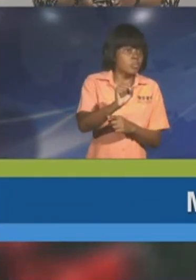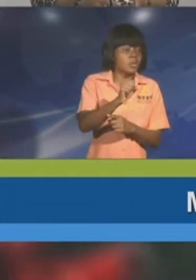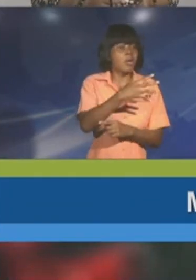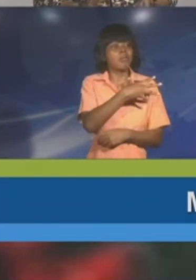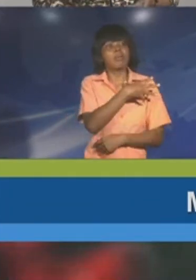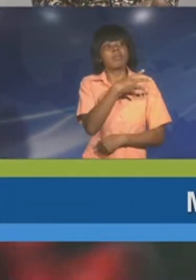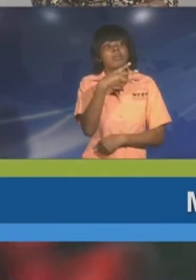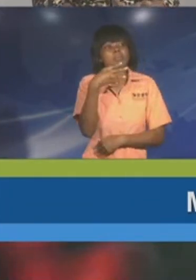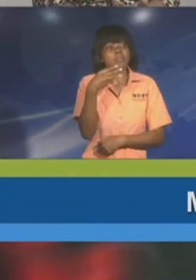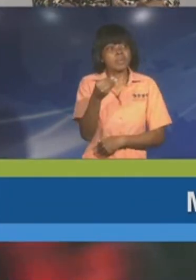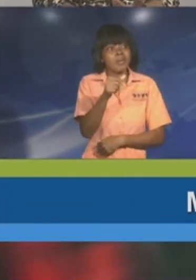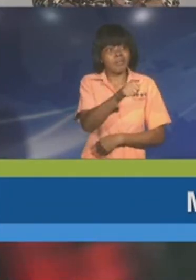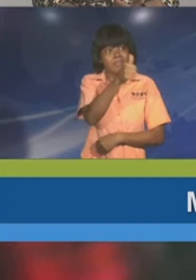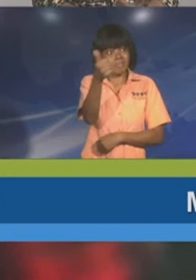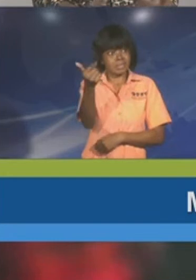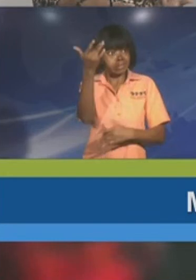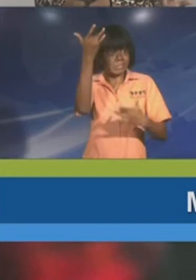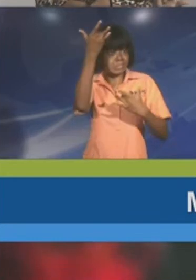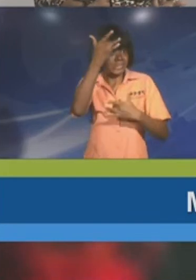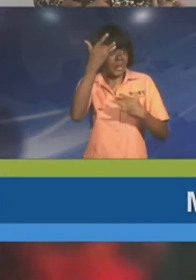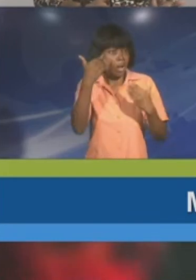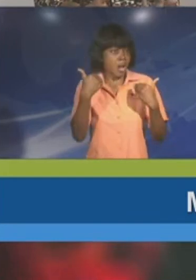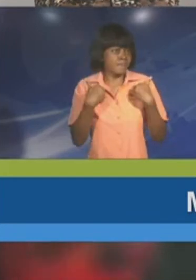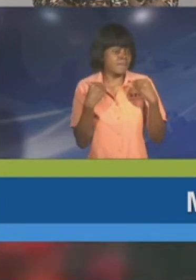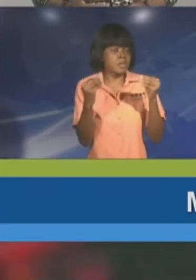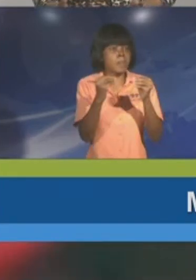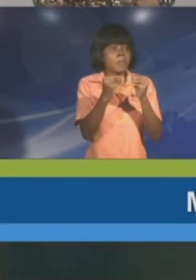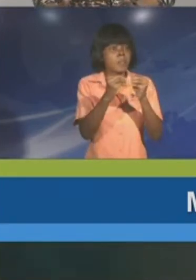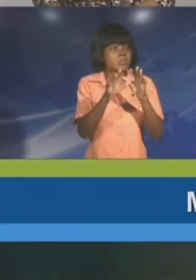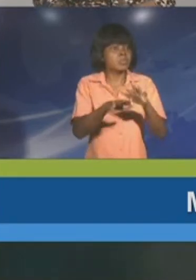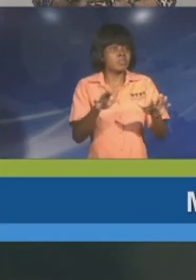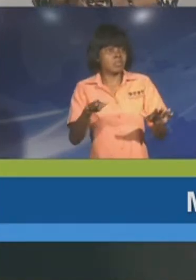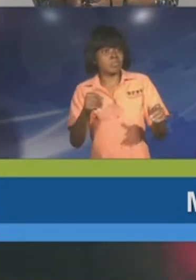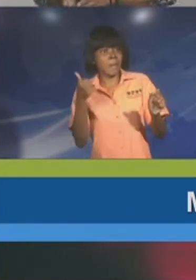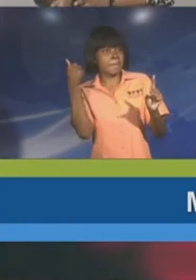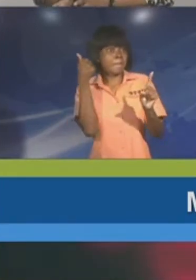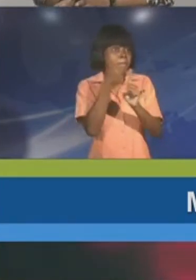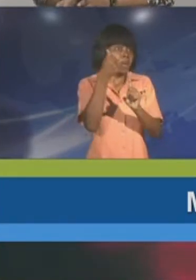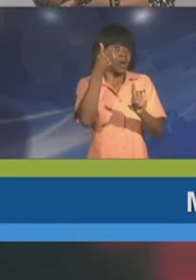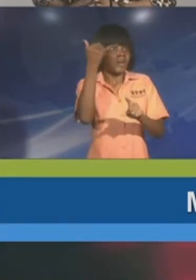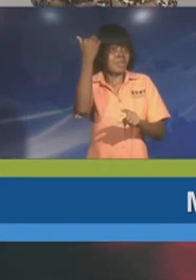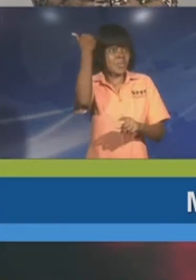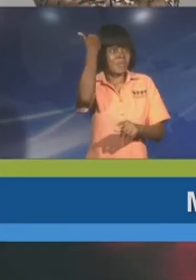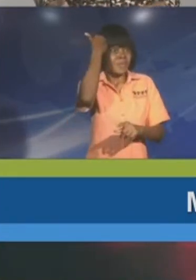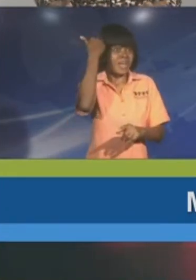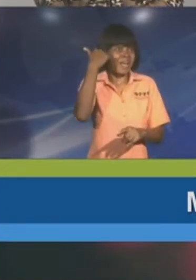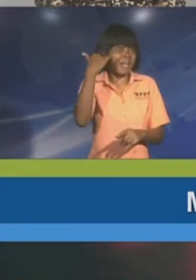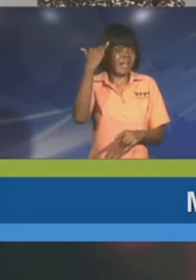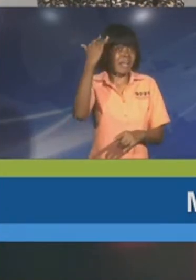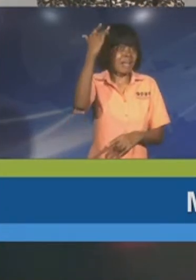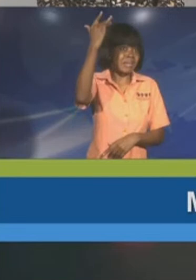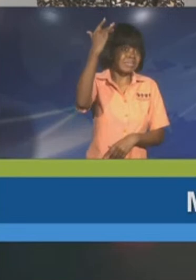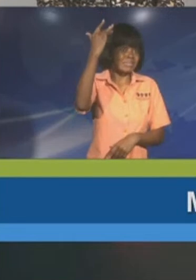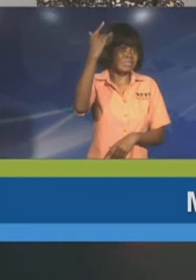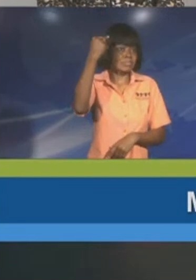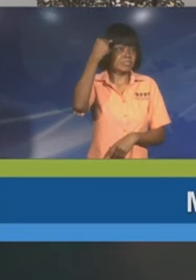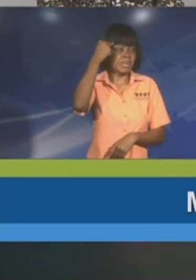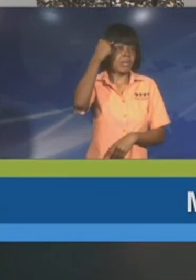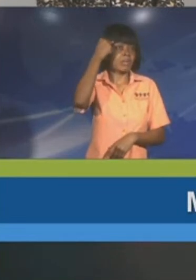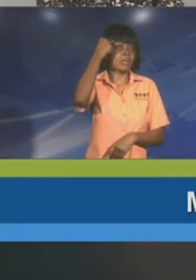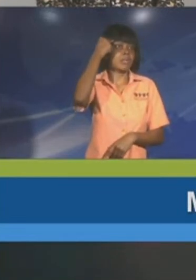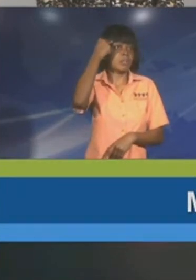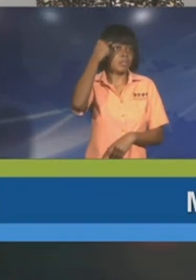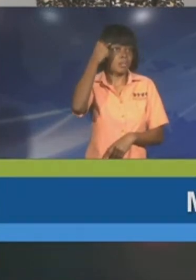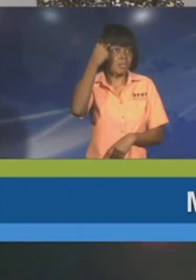convulsions. And again, we had mentioned this previously in other news conferences, and I'm here to pick up the trends and show you what to do. And we